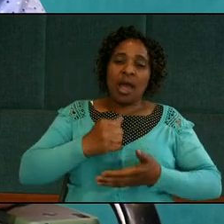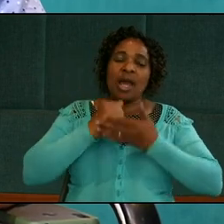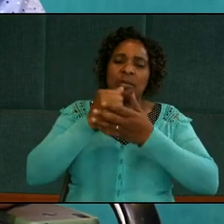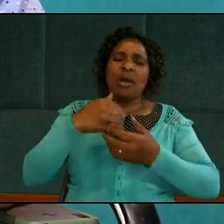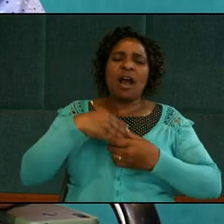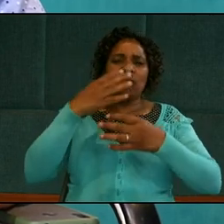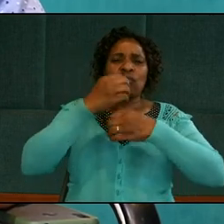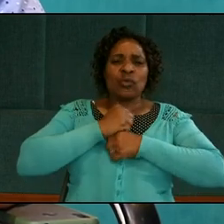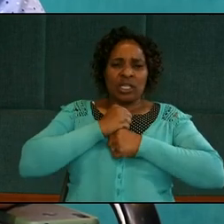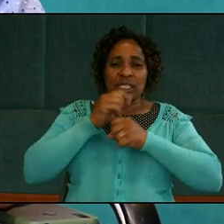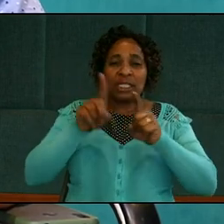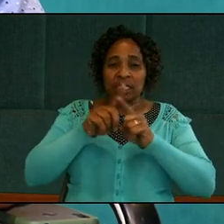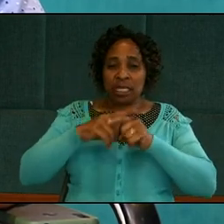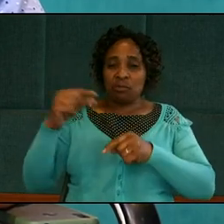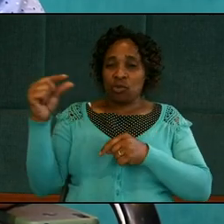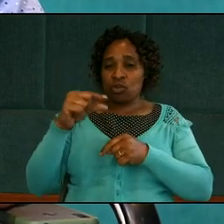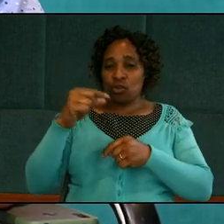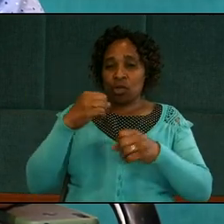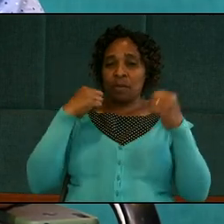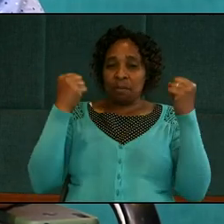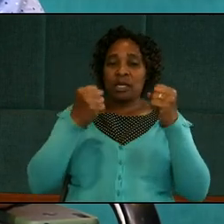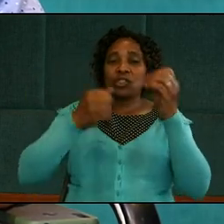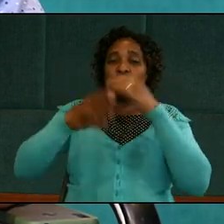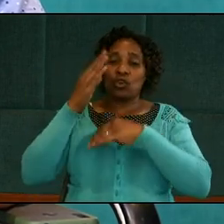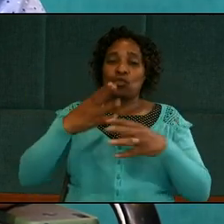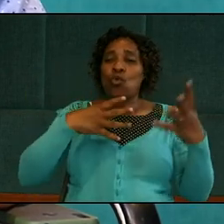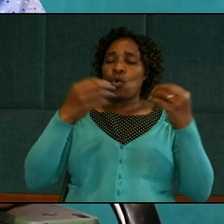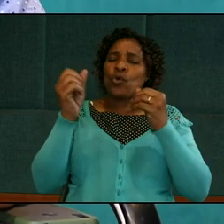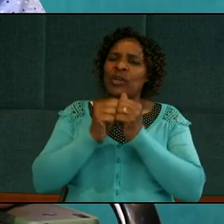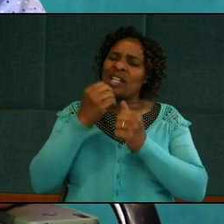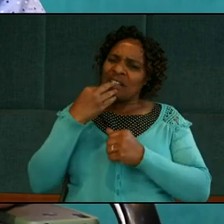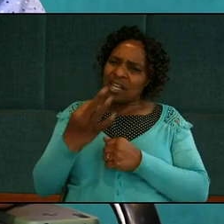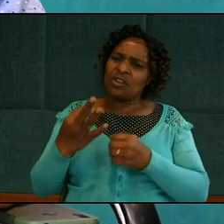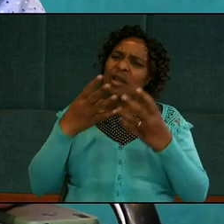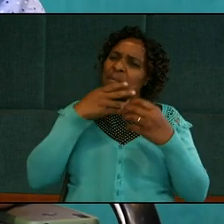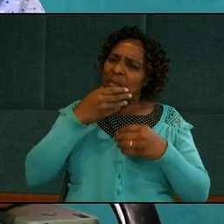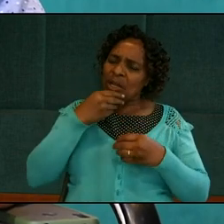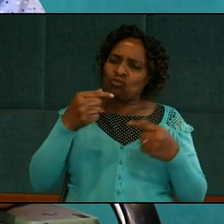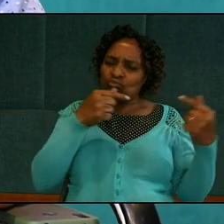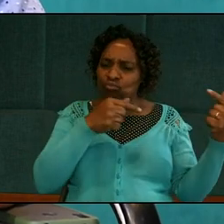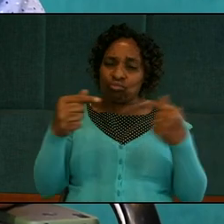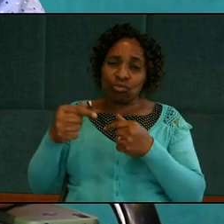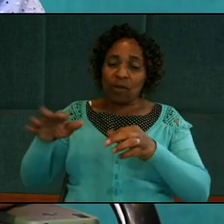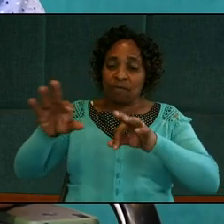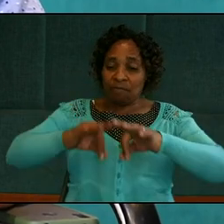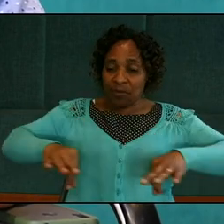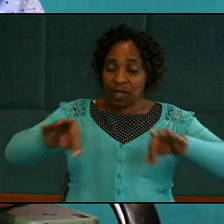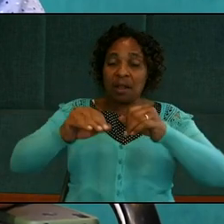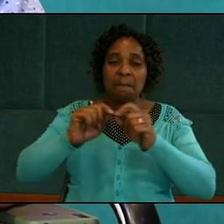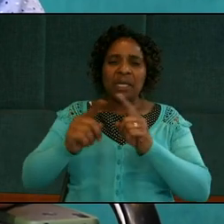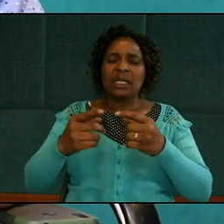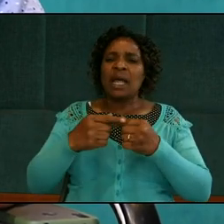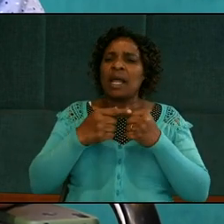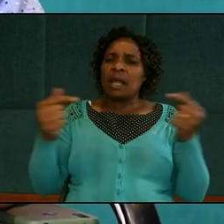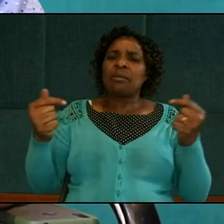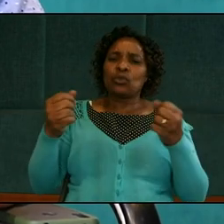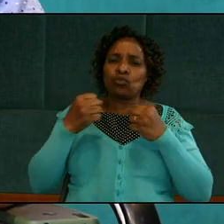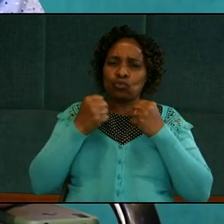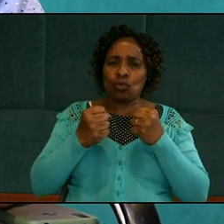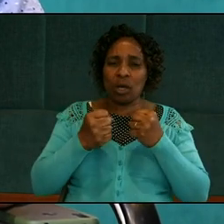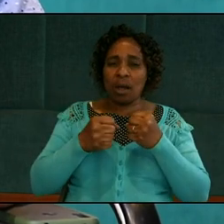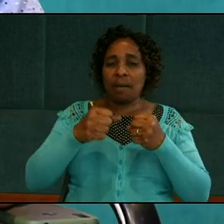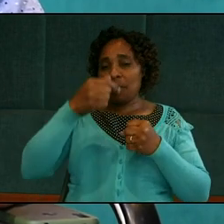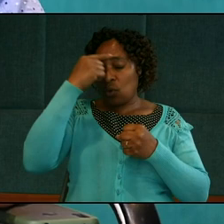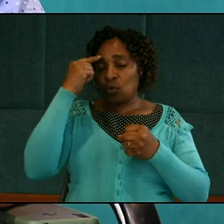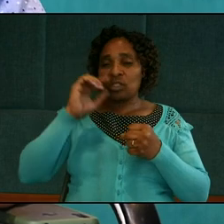trust like Gideon did, Almighty God, to go with 300 men into battlefield, O Lord, where the enemy is stronger, Almighty God, because